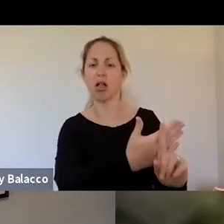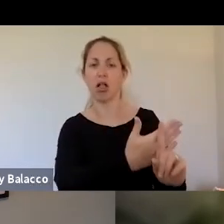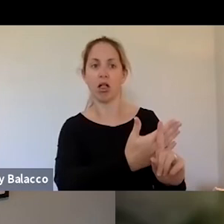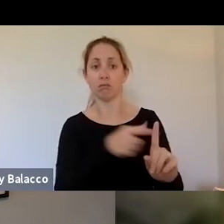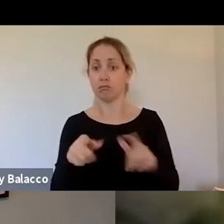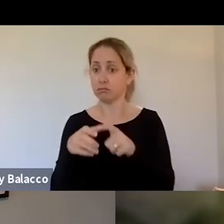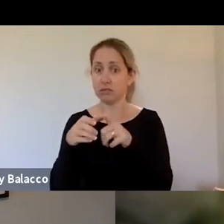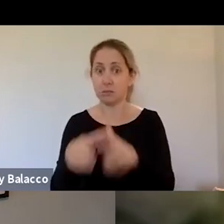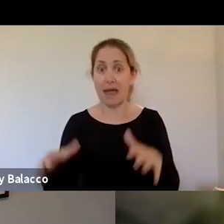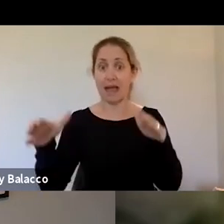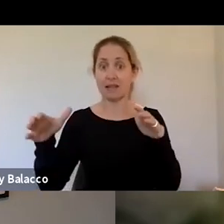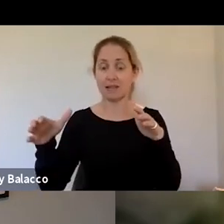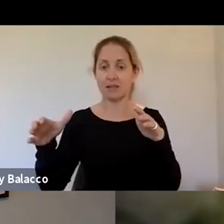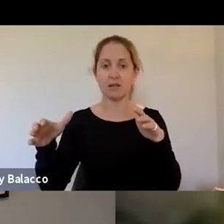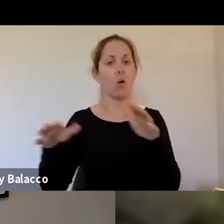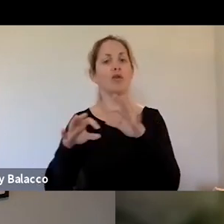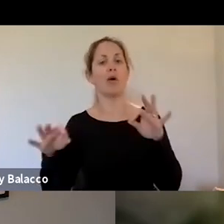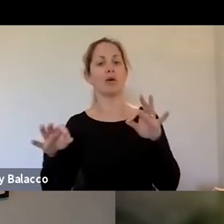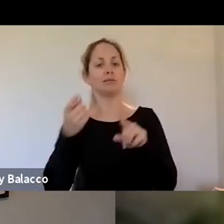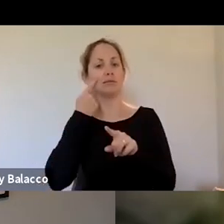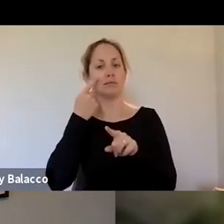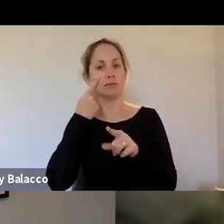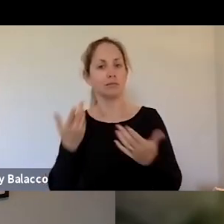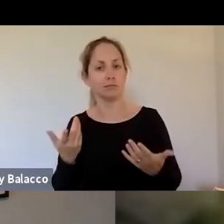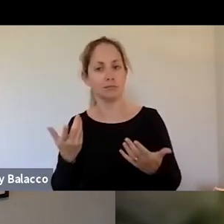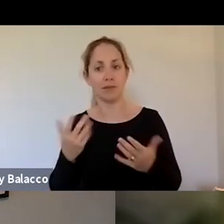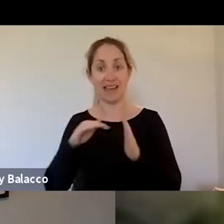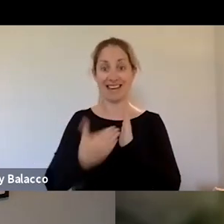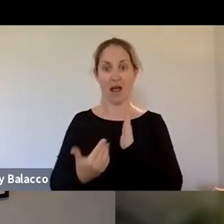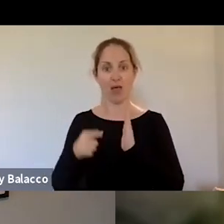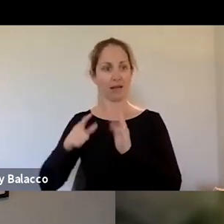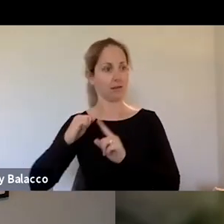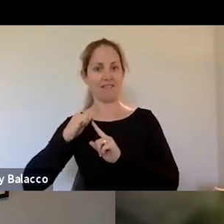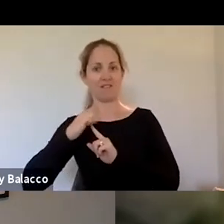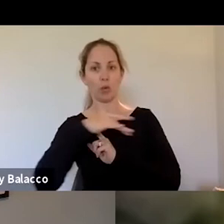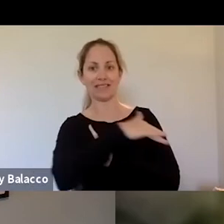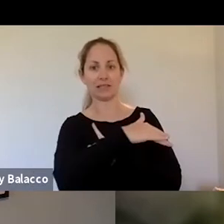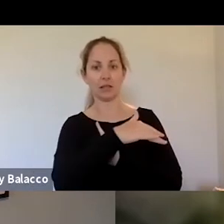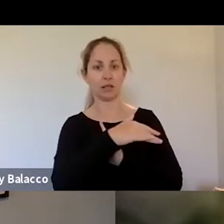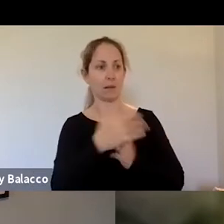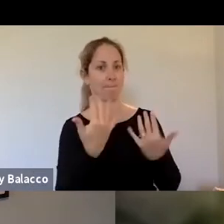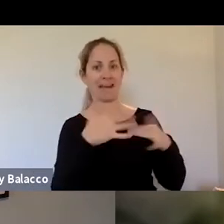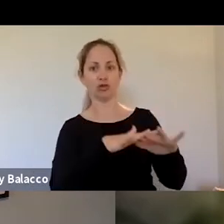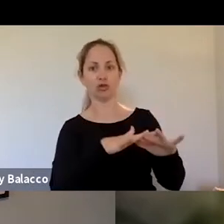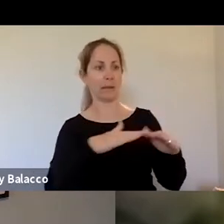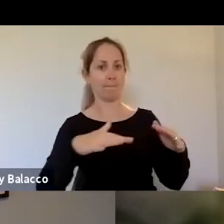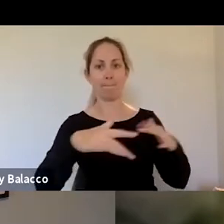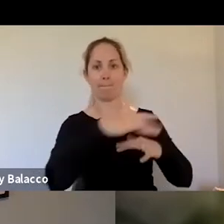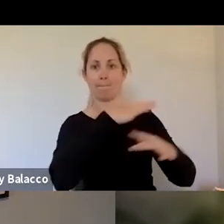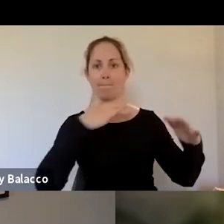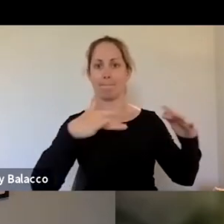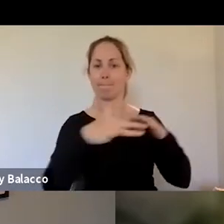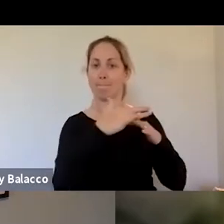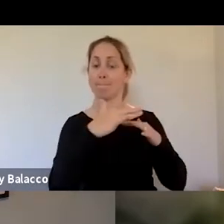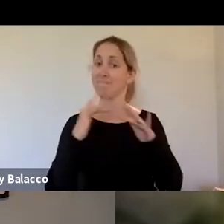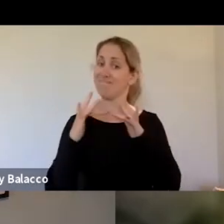before because of digital tools and platforms, and are now influencing mainstream engagement. And the Audience Outlook Monitor is adding to